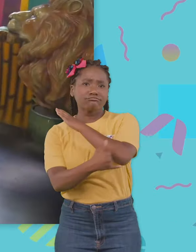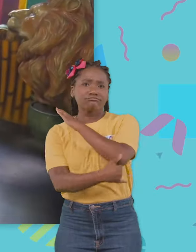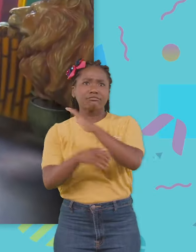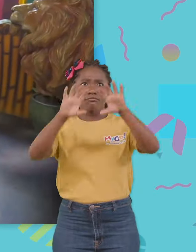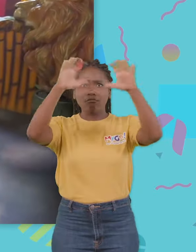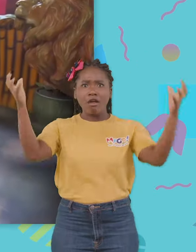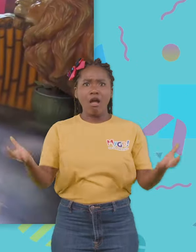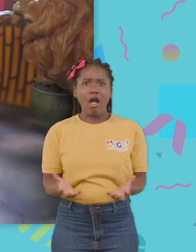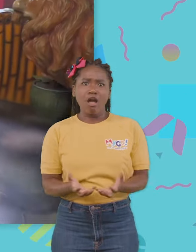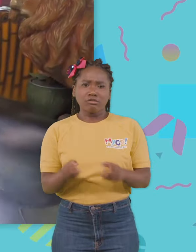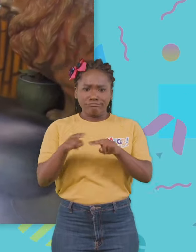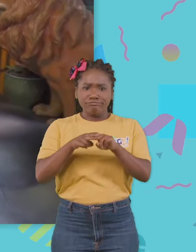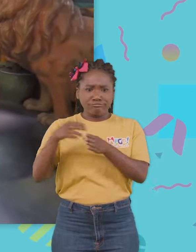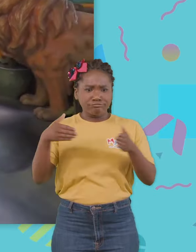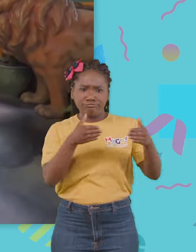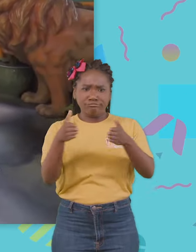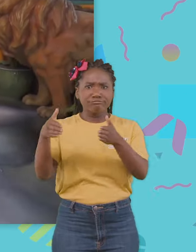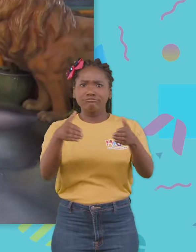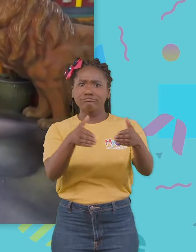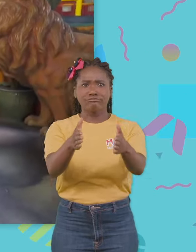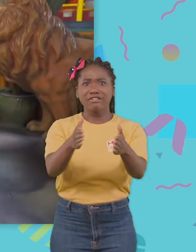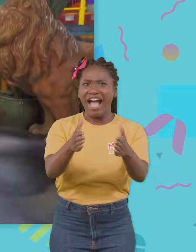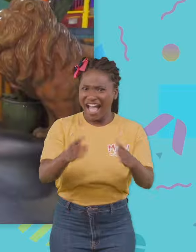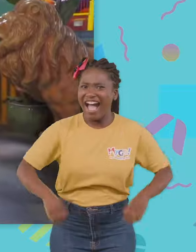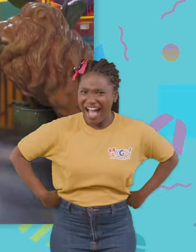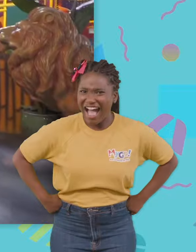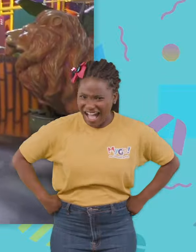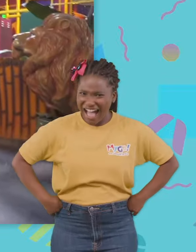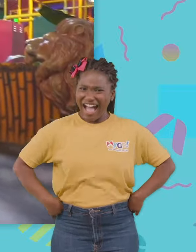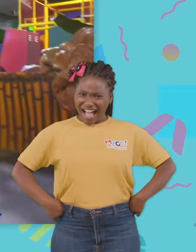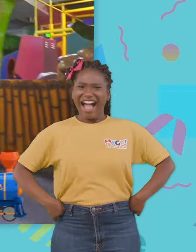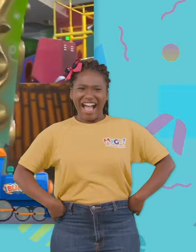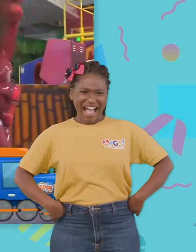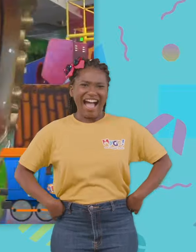Oh, all across the country there are many train tracks and